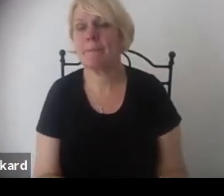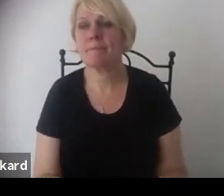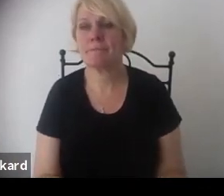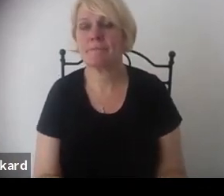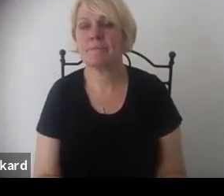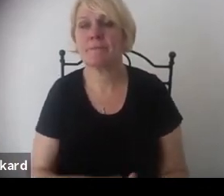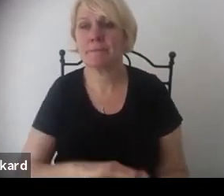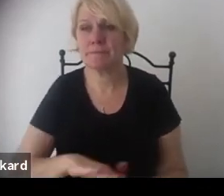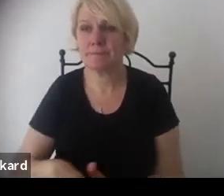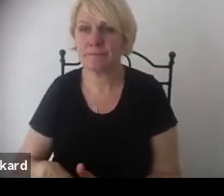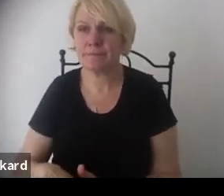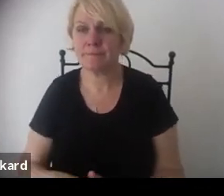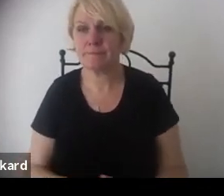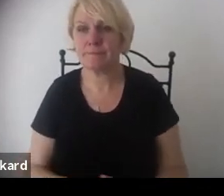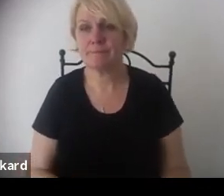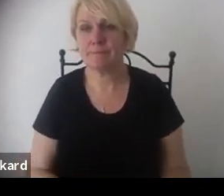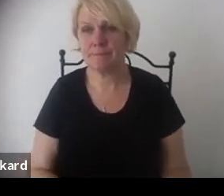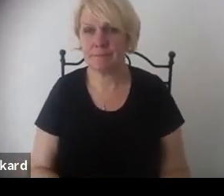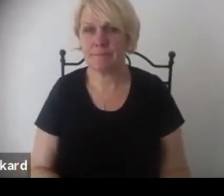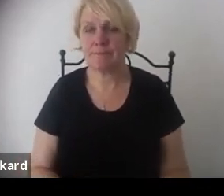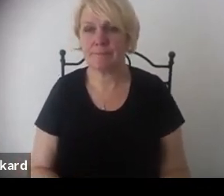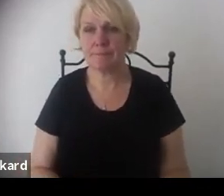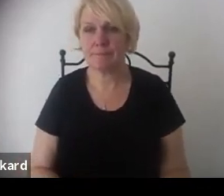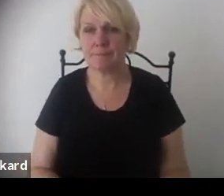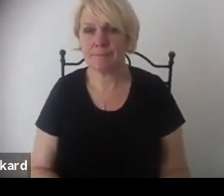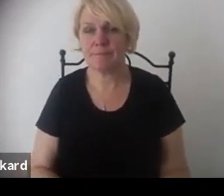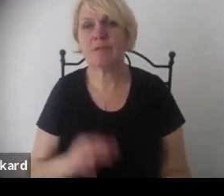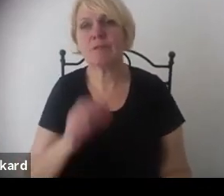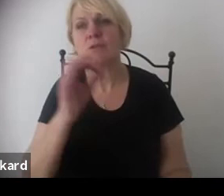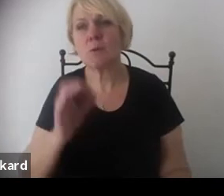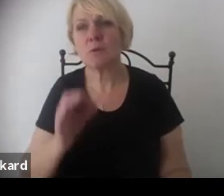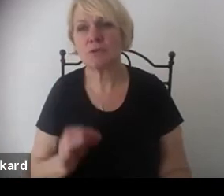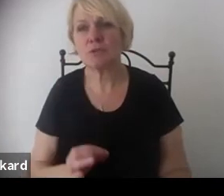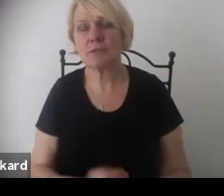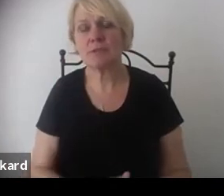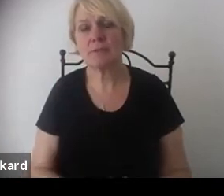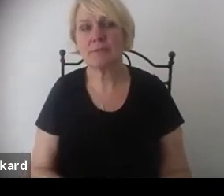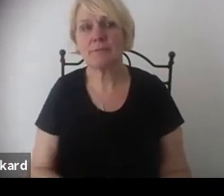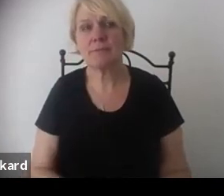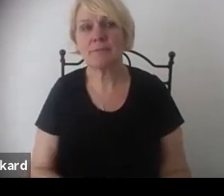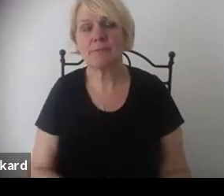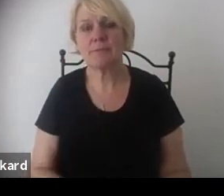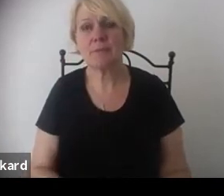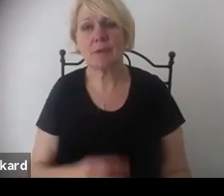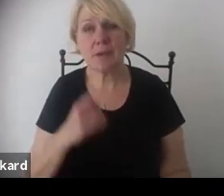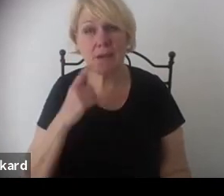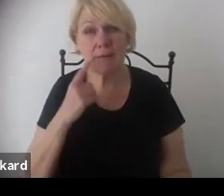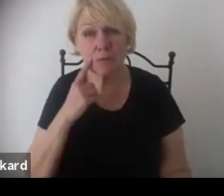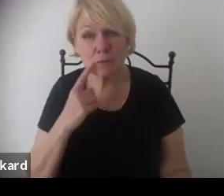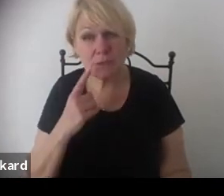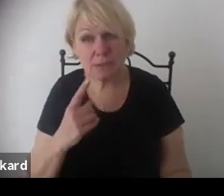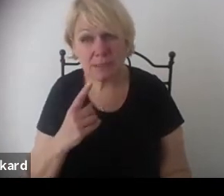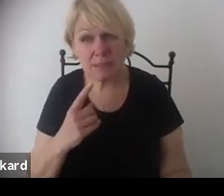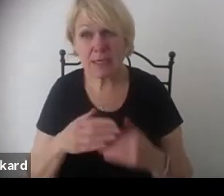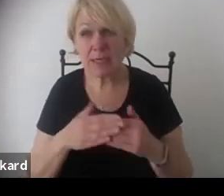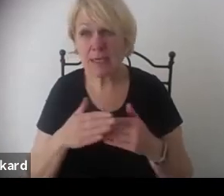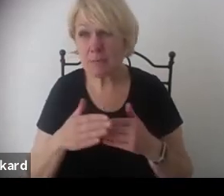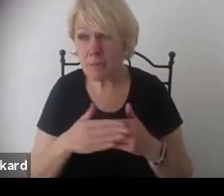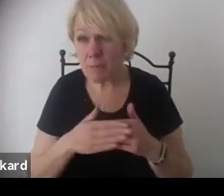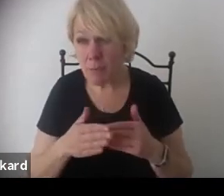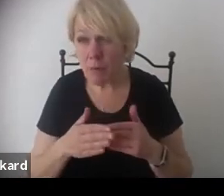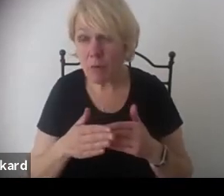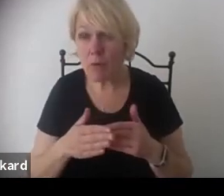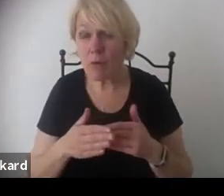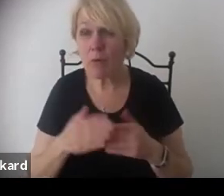I feel may have well been answered. There was a question here saying that, have you seen a greater demand for mental health services